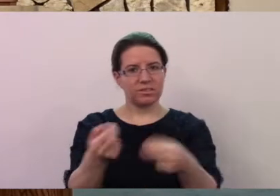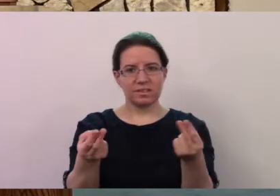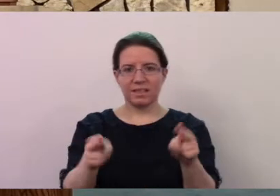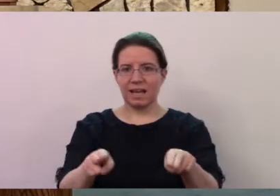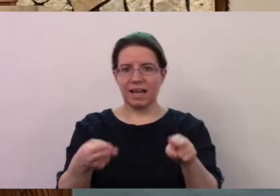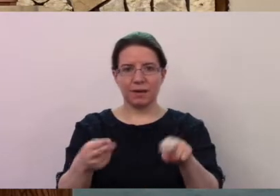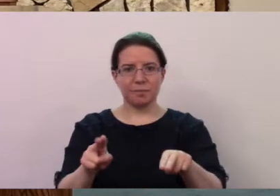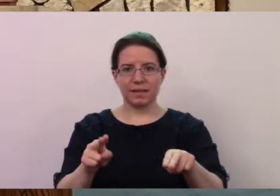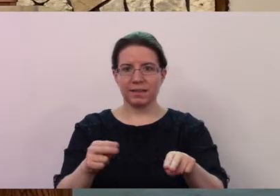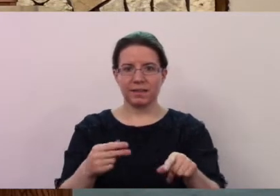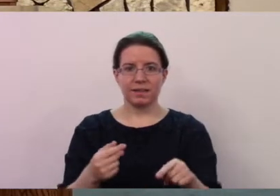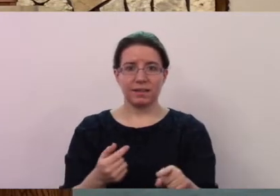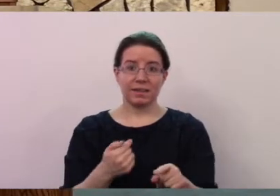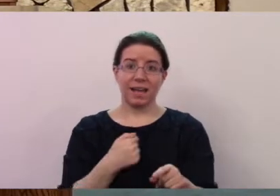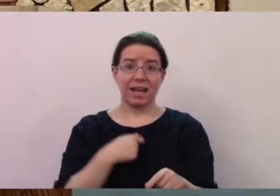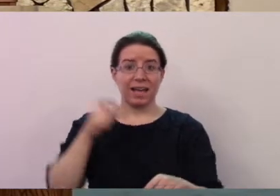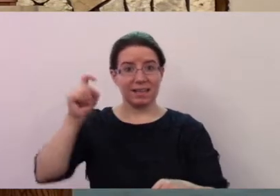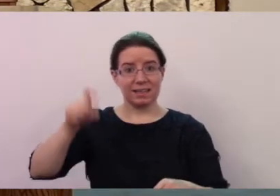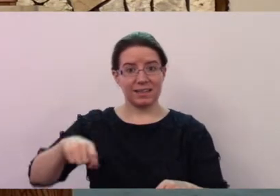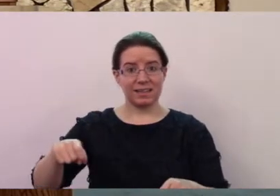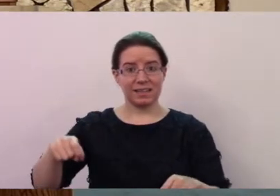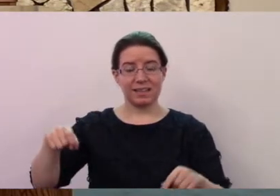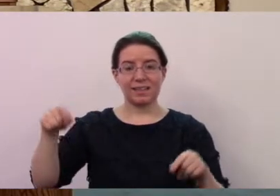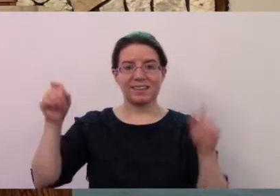happen. Amen. I need a miracle right now.